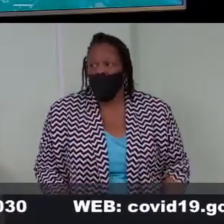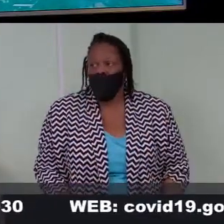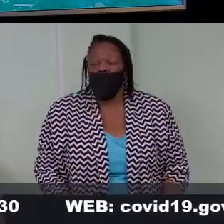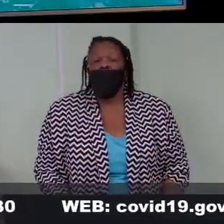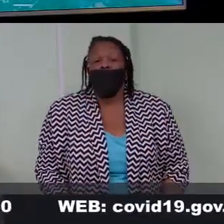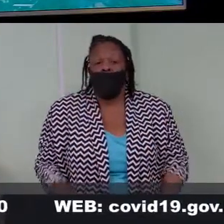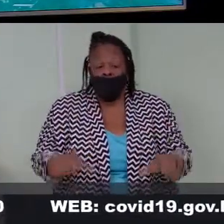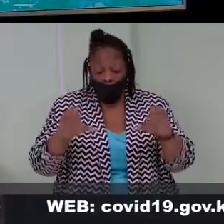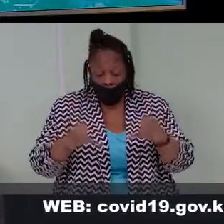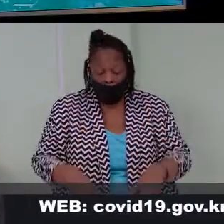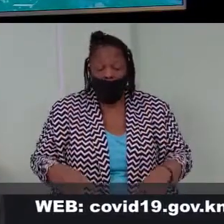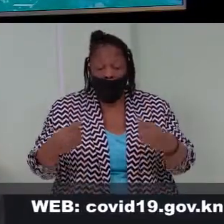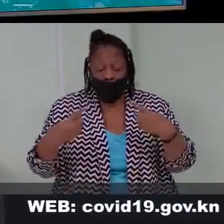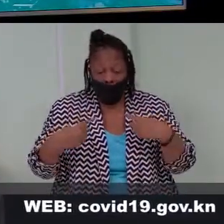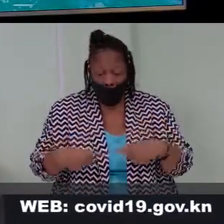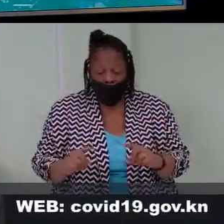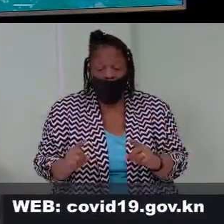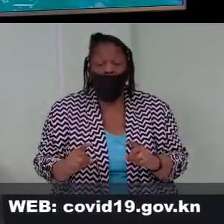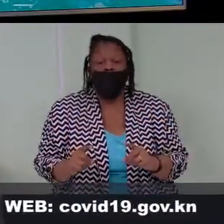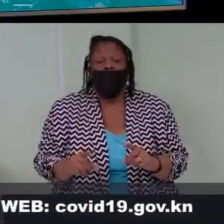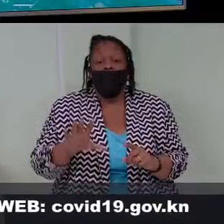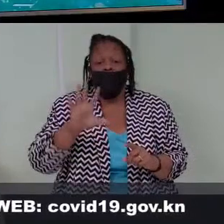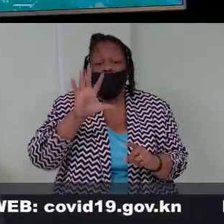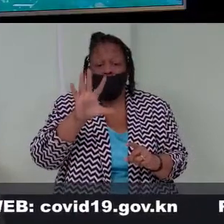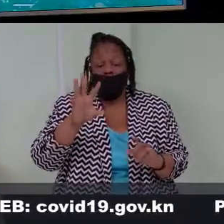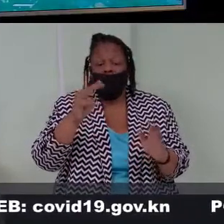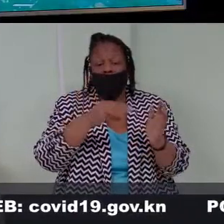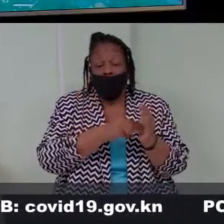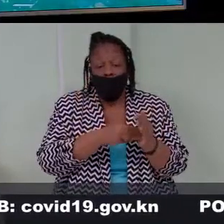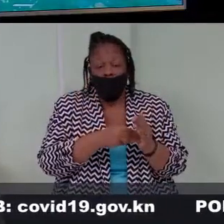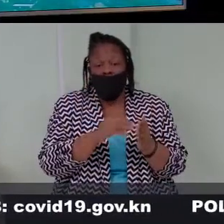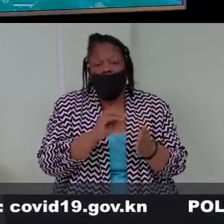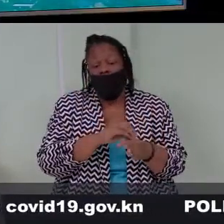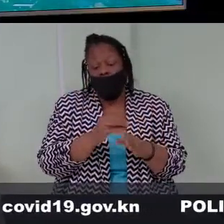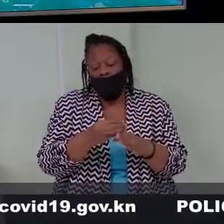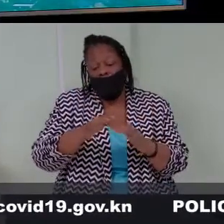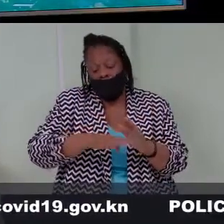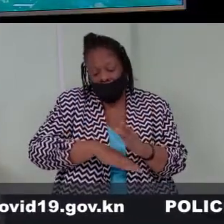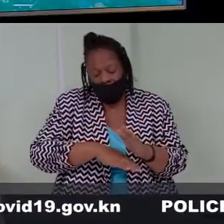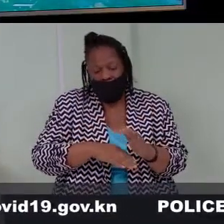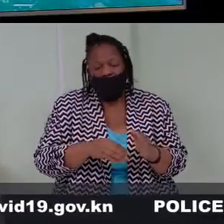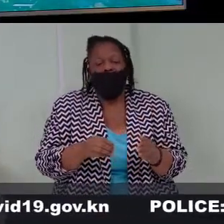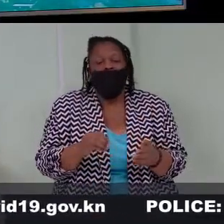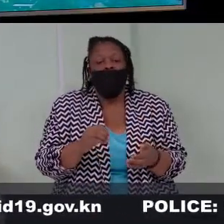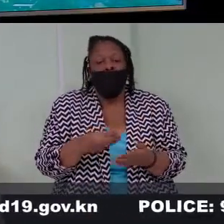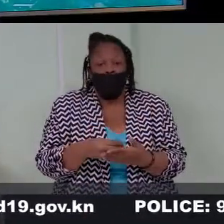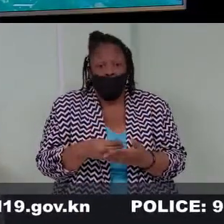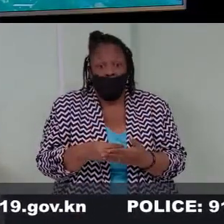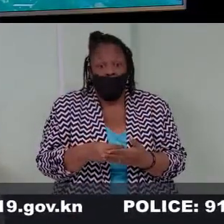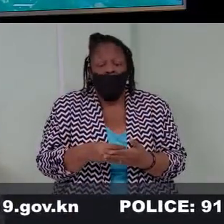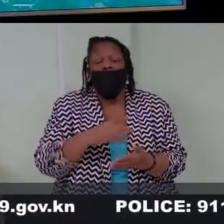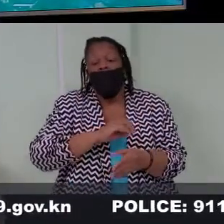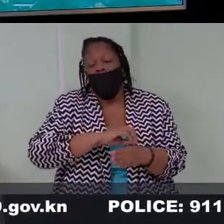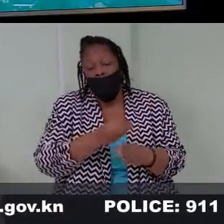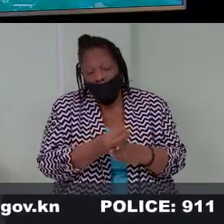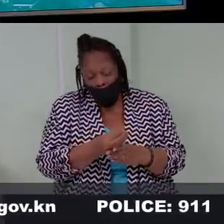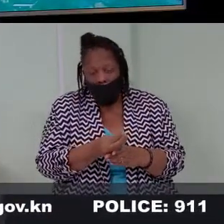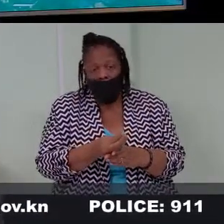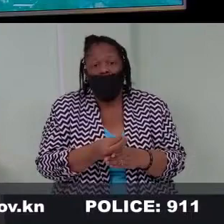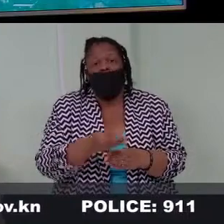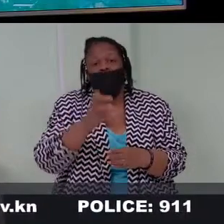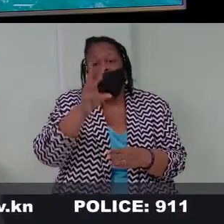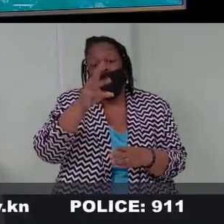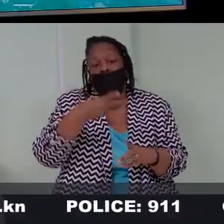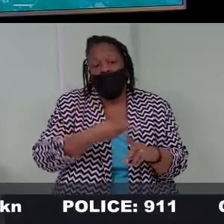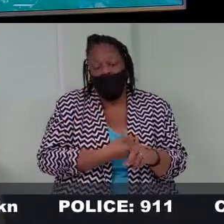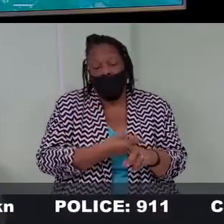punishable by a fine of not exceeding $5,000 or 6 months in prison, or both. I